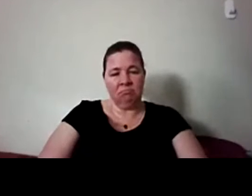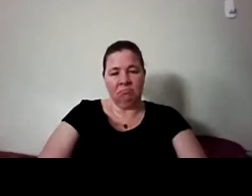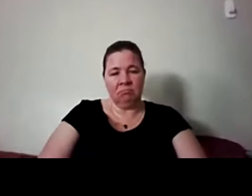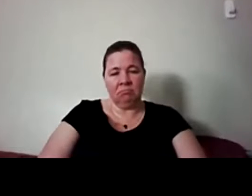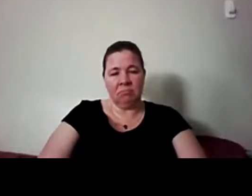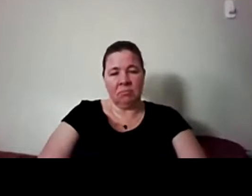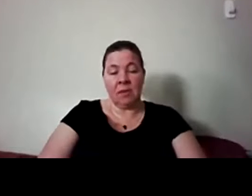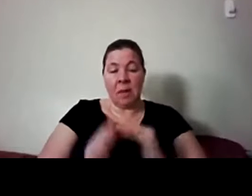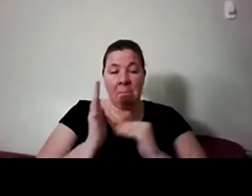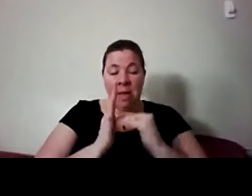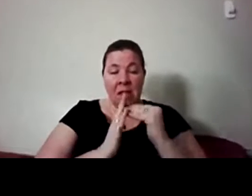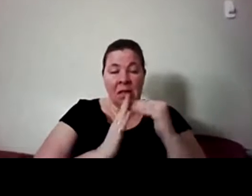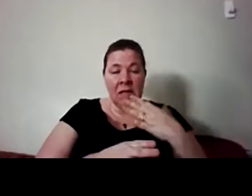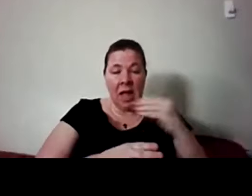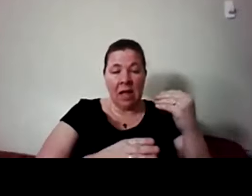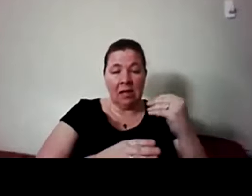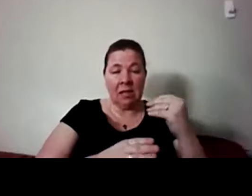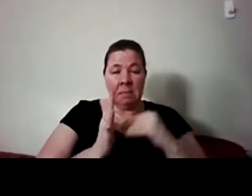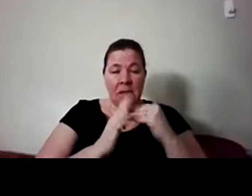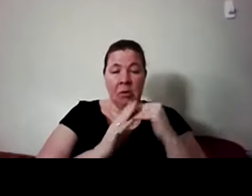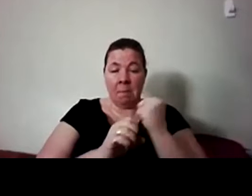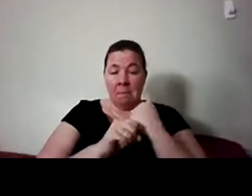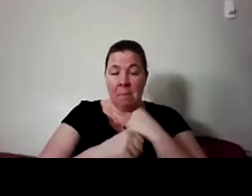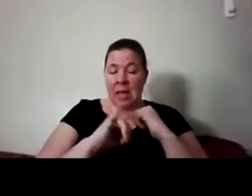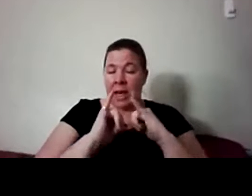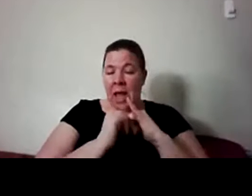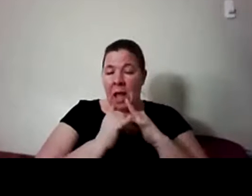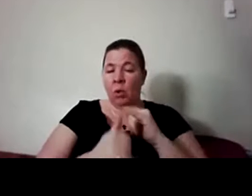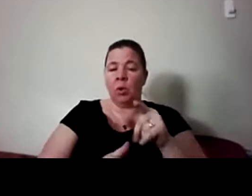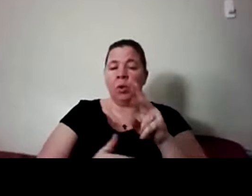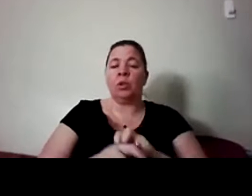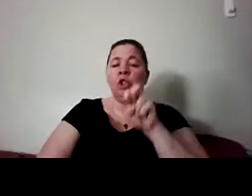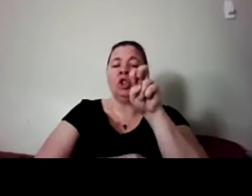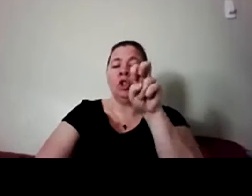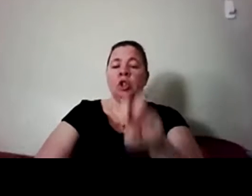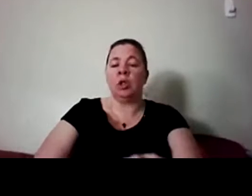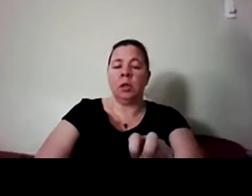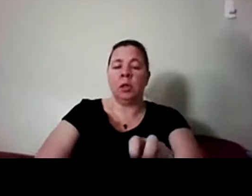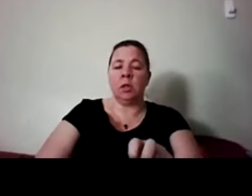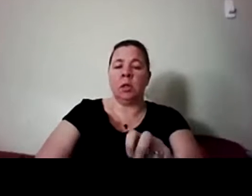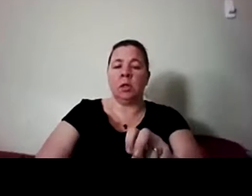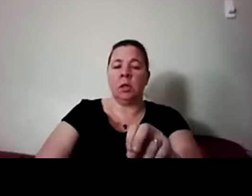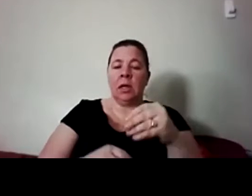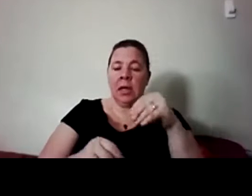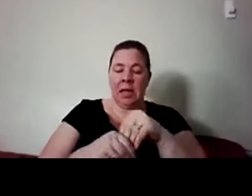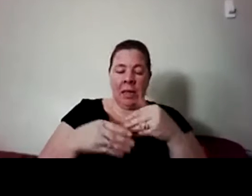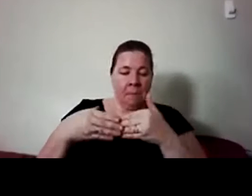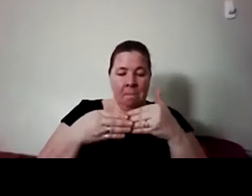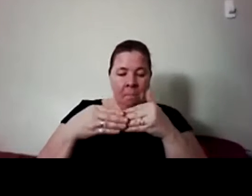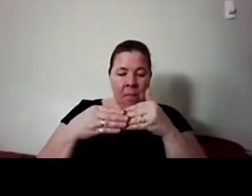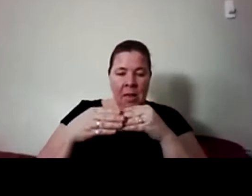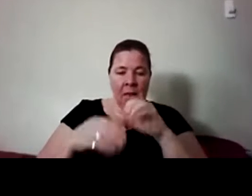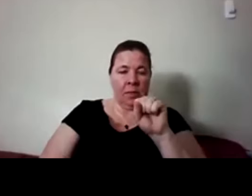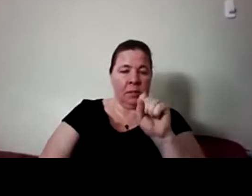The millionaires and the billionaires are made when you jump in at the embryonic stage.